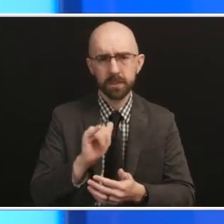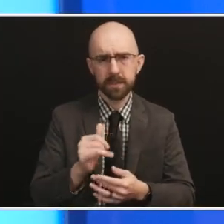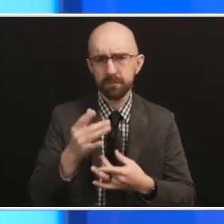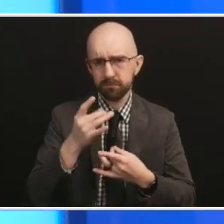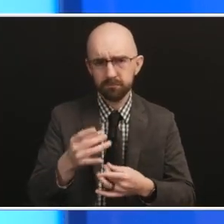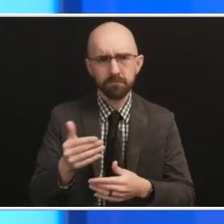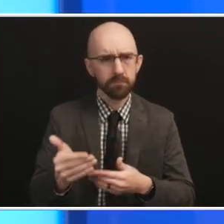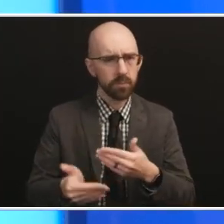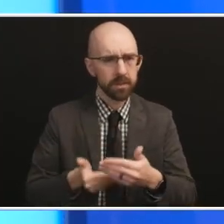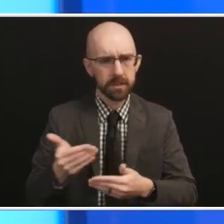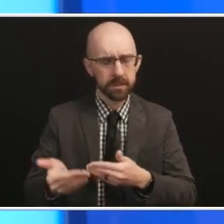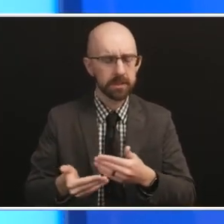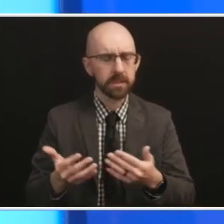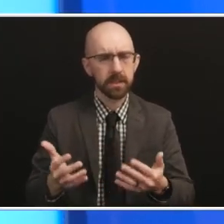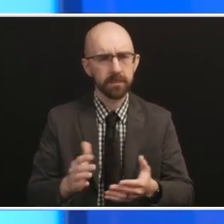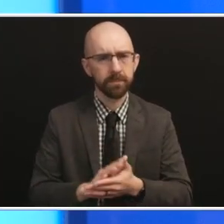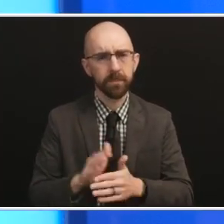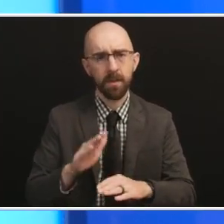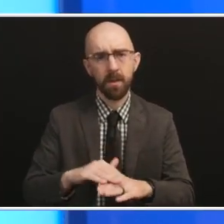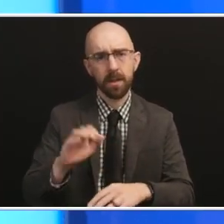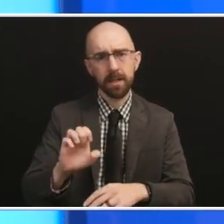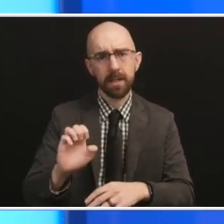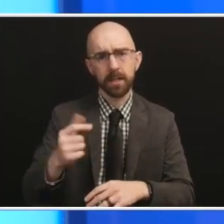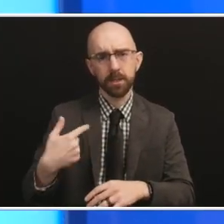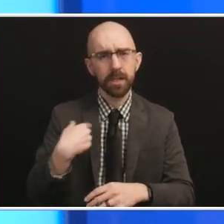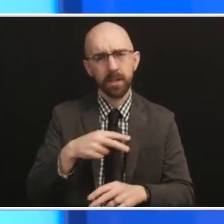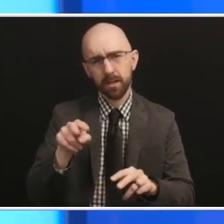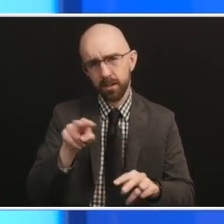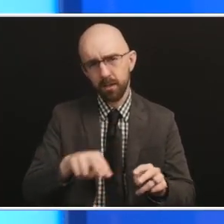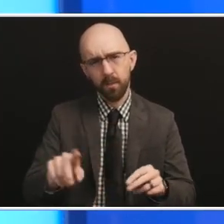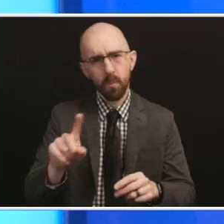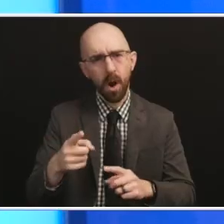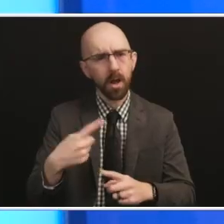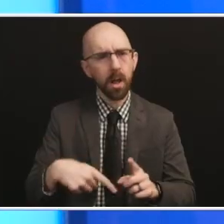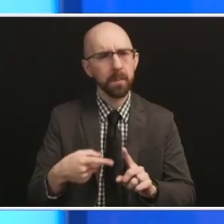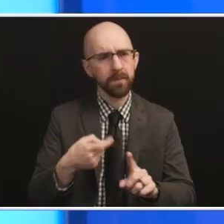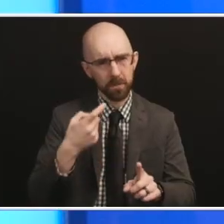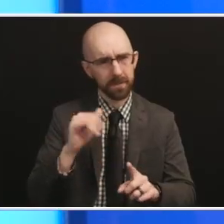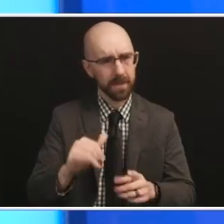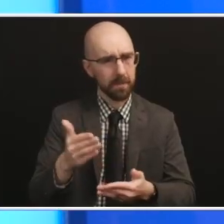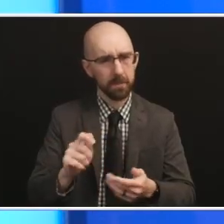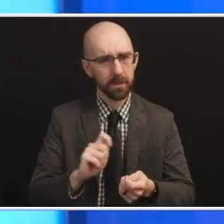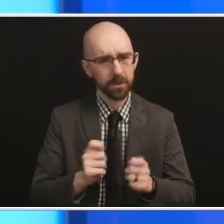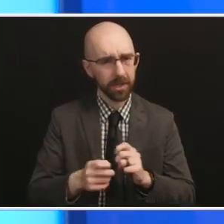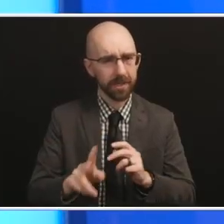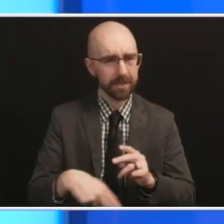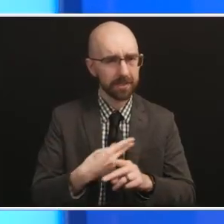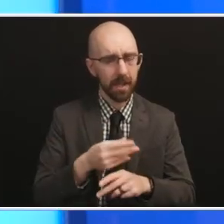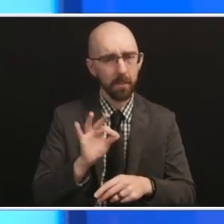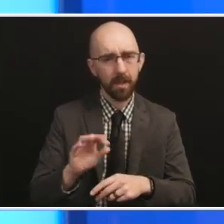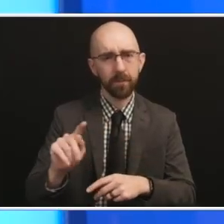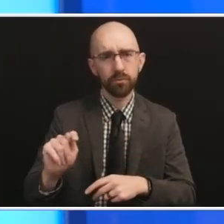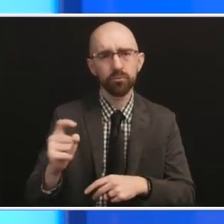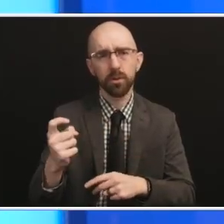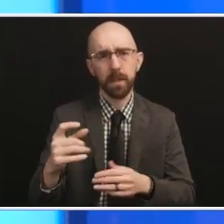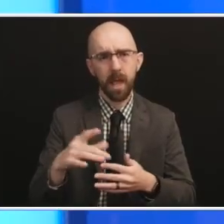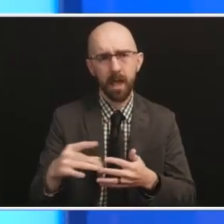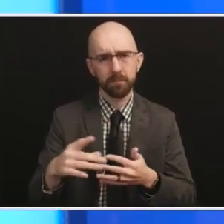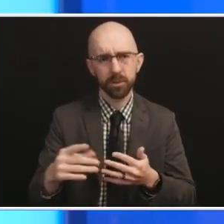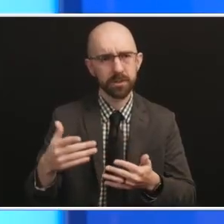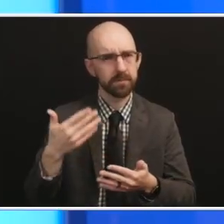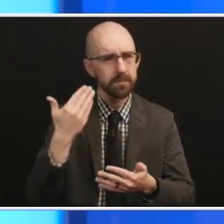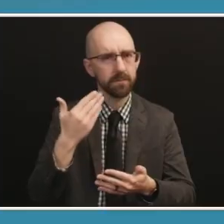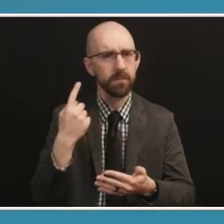process. On the EEG, we're looking at where they're coming from because that might change what type of treatment options are available to the person.